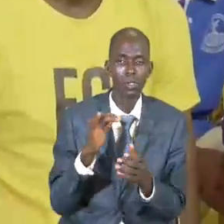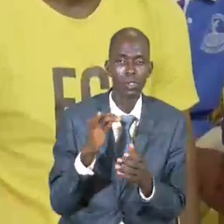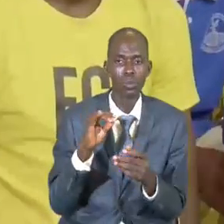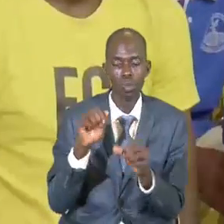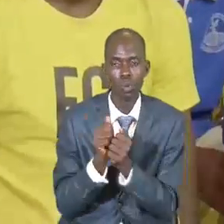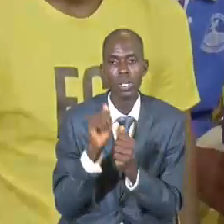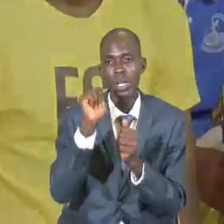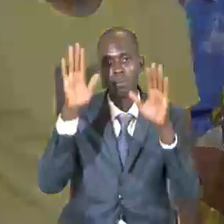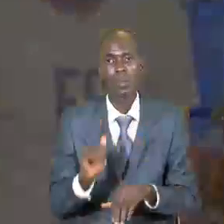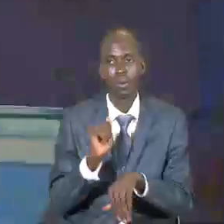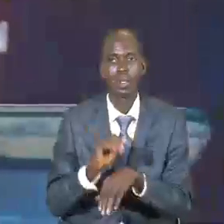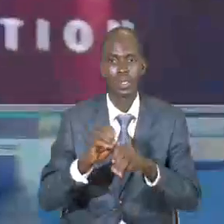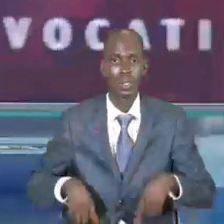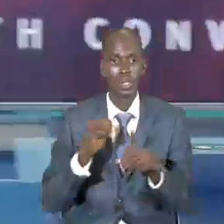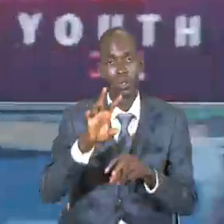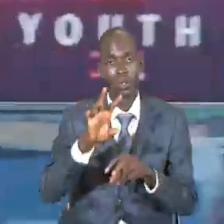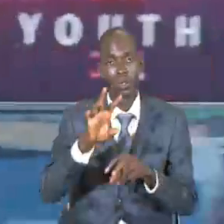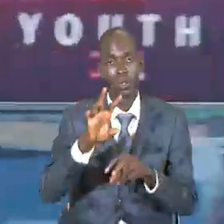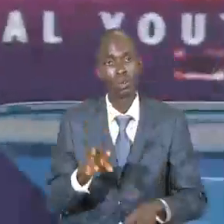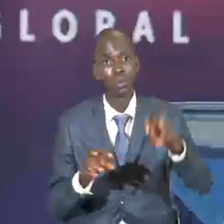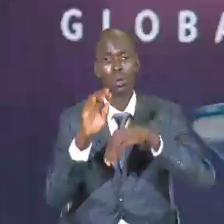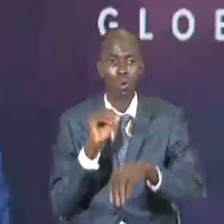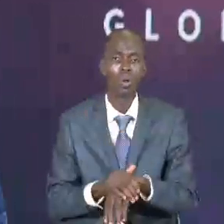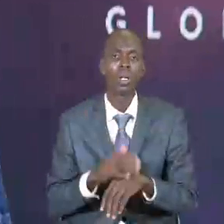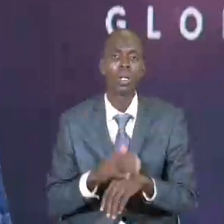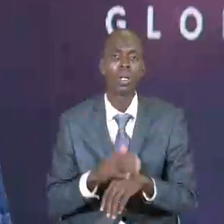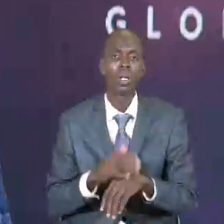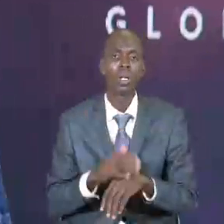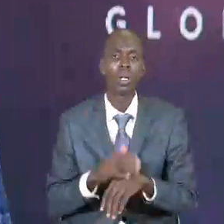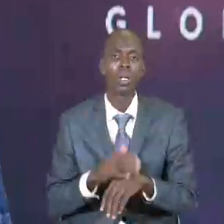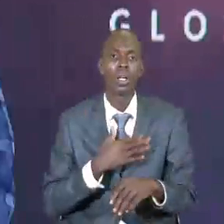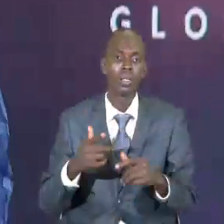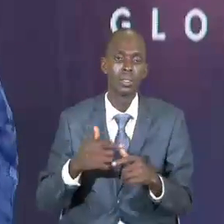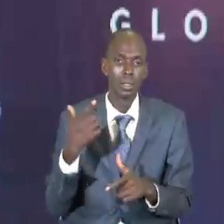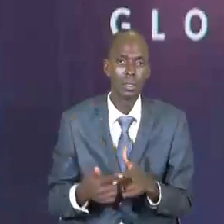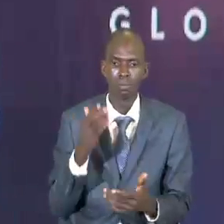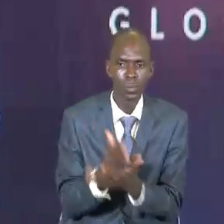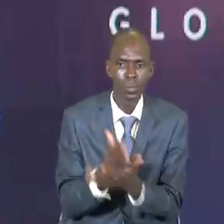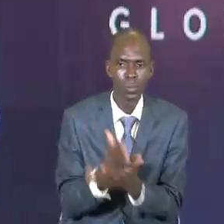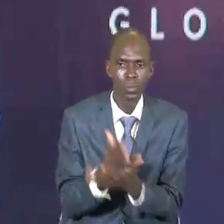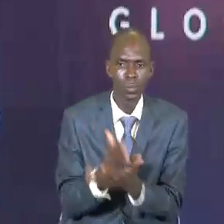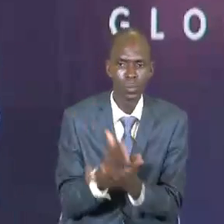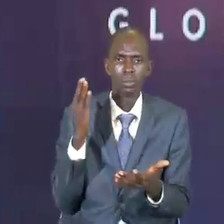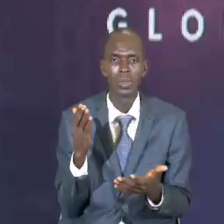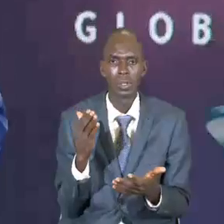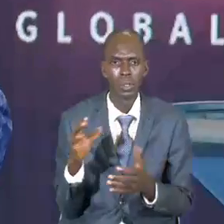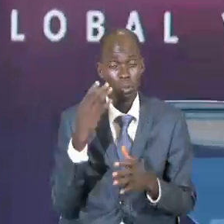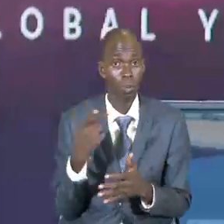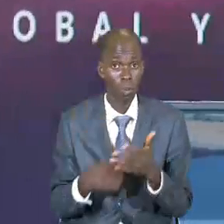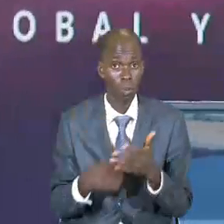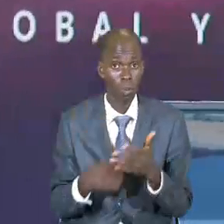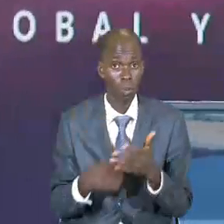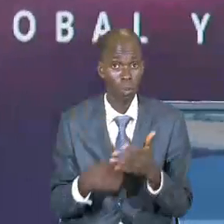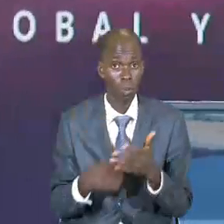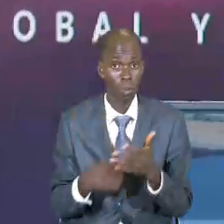was journeying on. And then, bam, an interruption came. Can I tell you what it was? Number one, it was